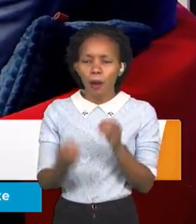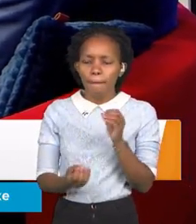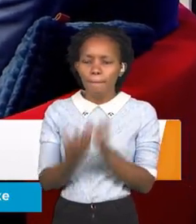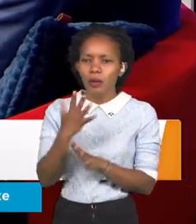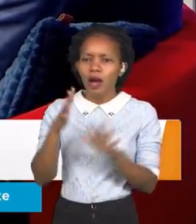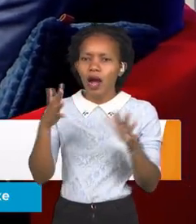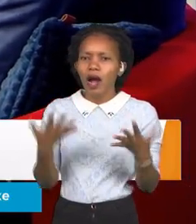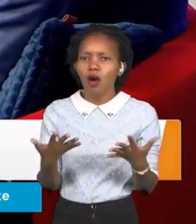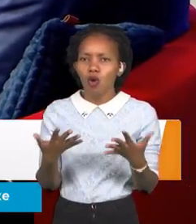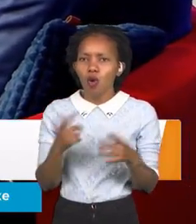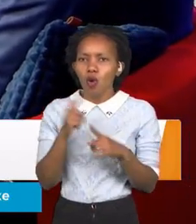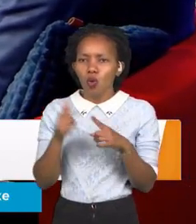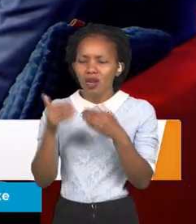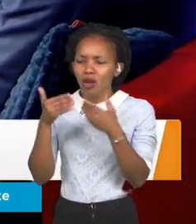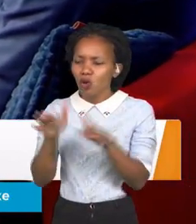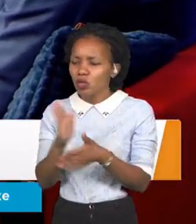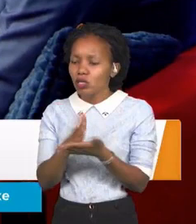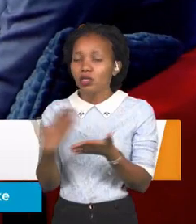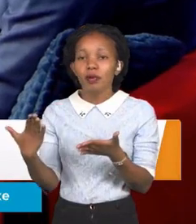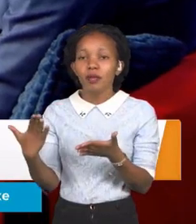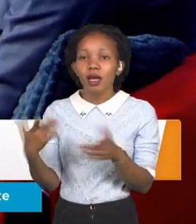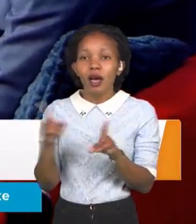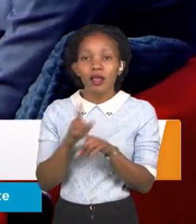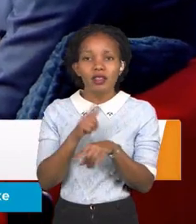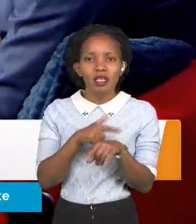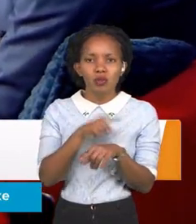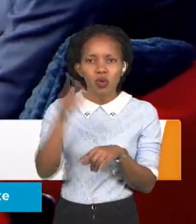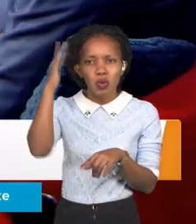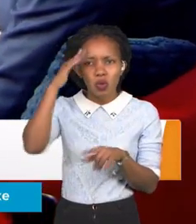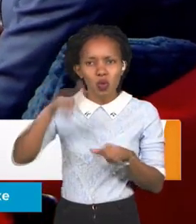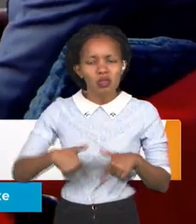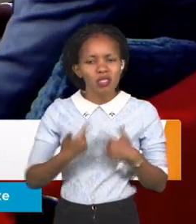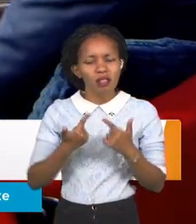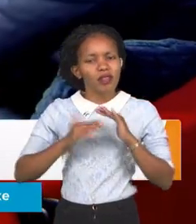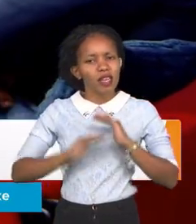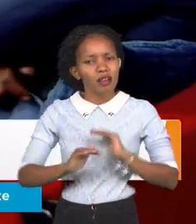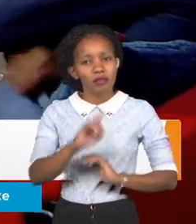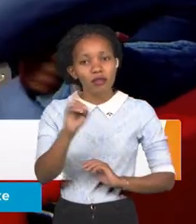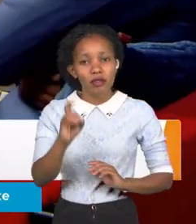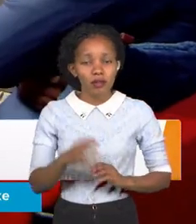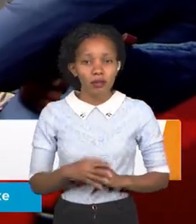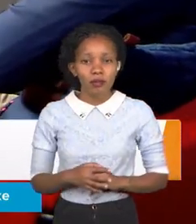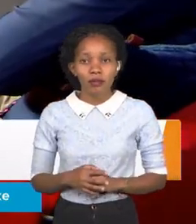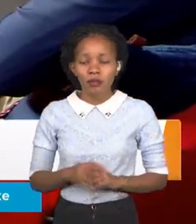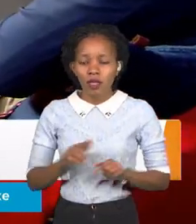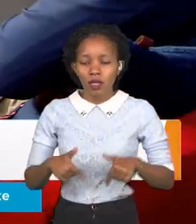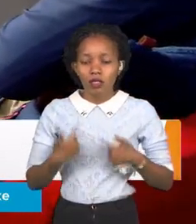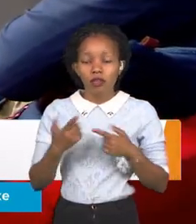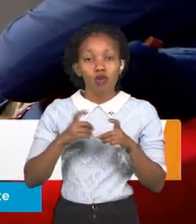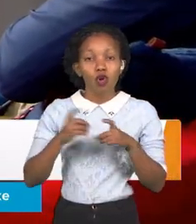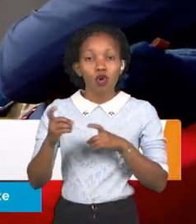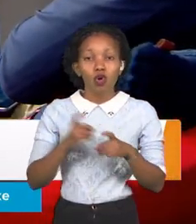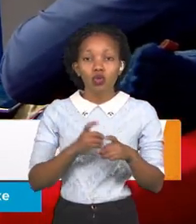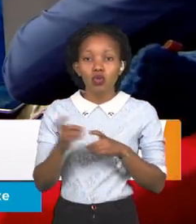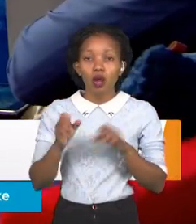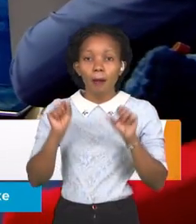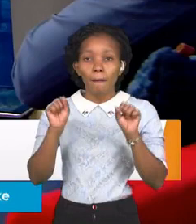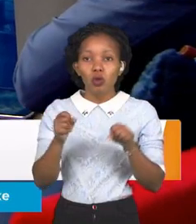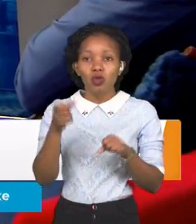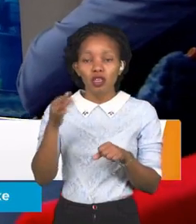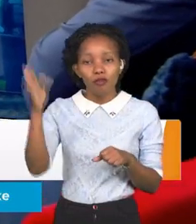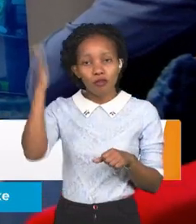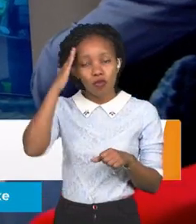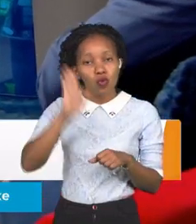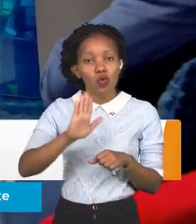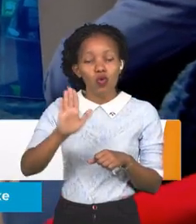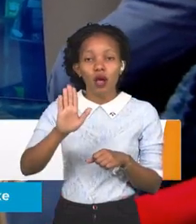deal with losses? But then at the same time, do you know yourself enough? Yeah. Self-control can only come if you know your